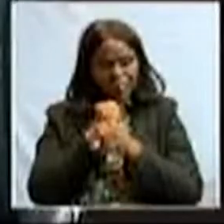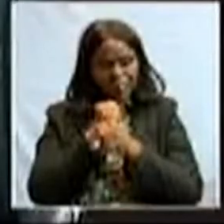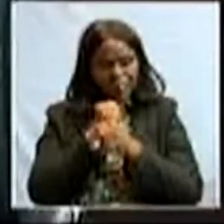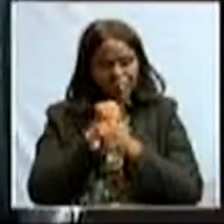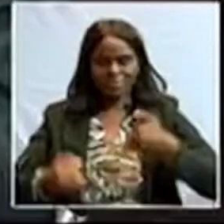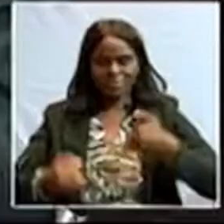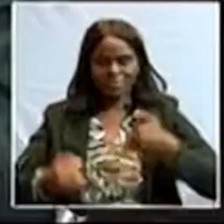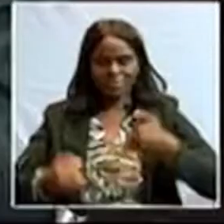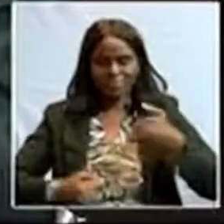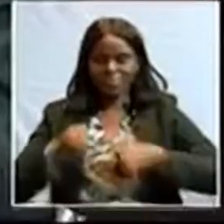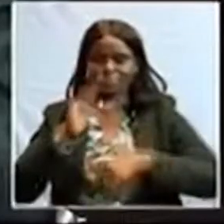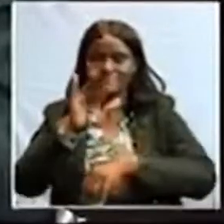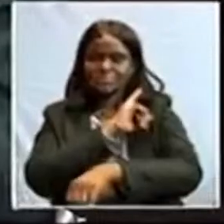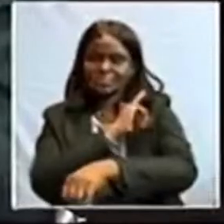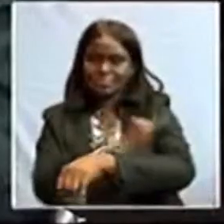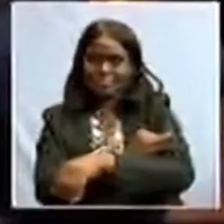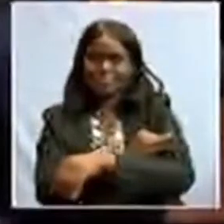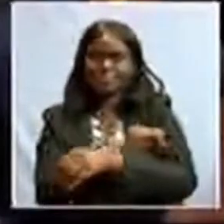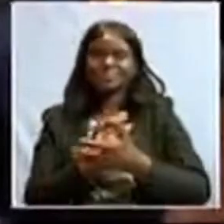committee?